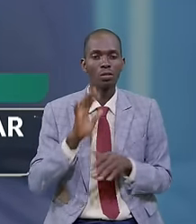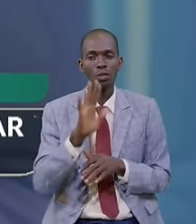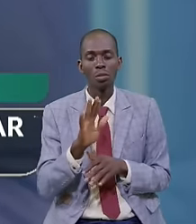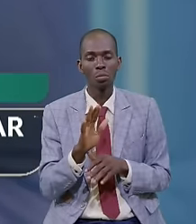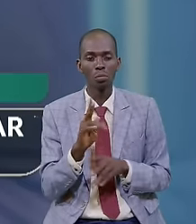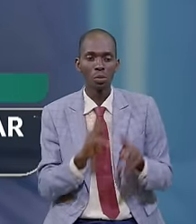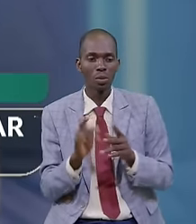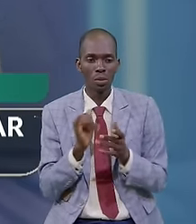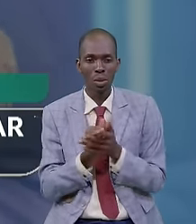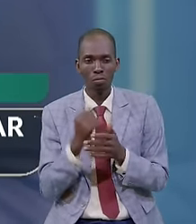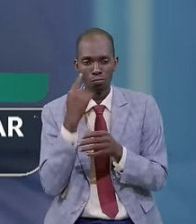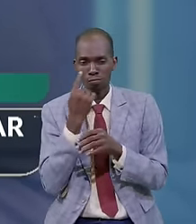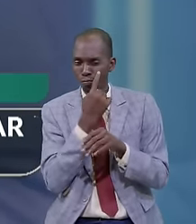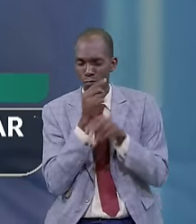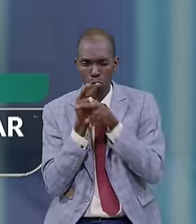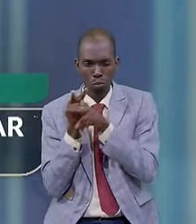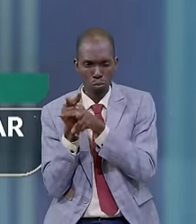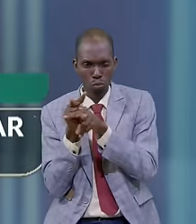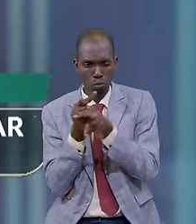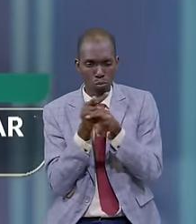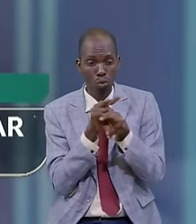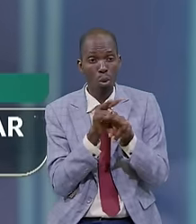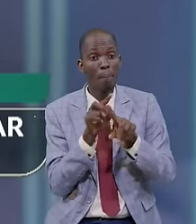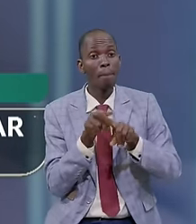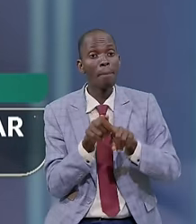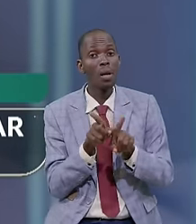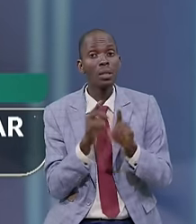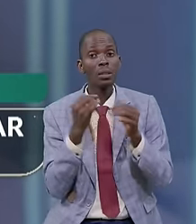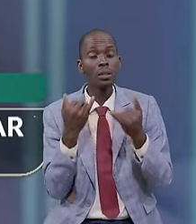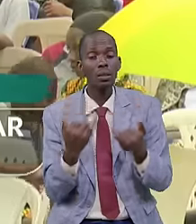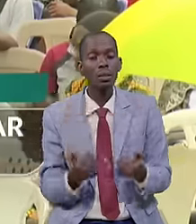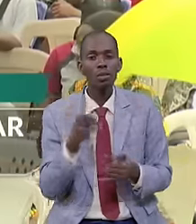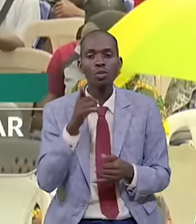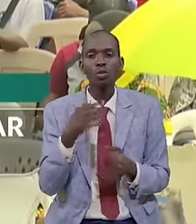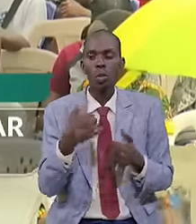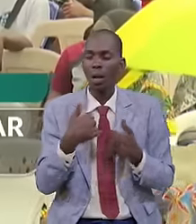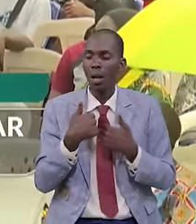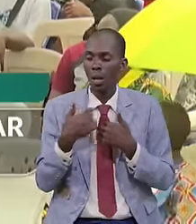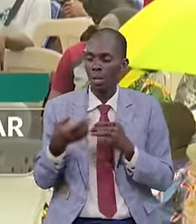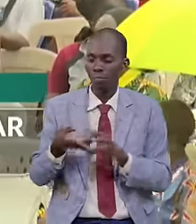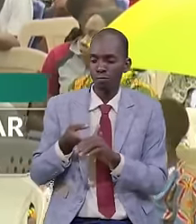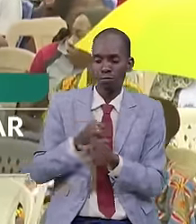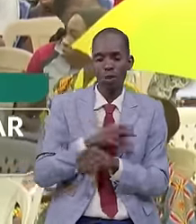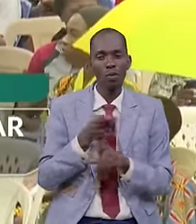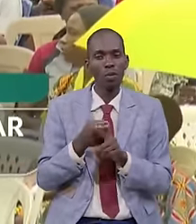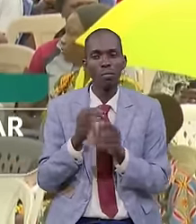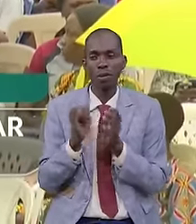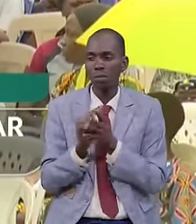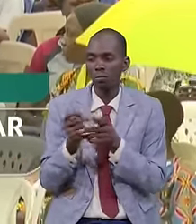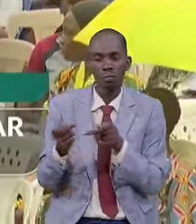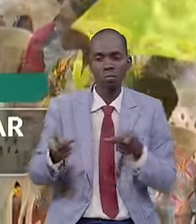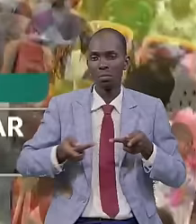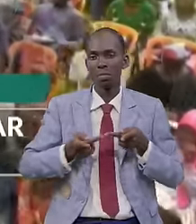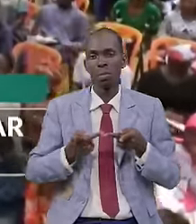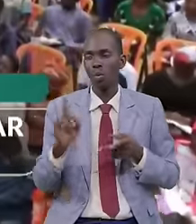watching over you. But now you come out of that enclave. You come